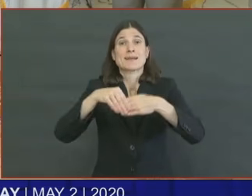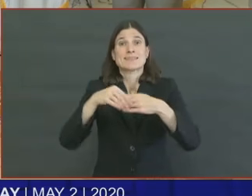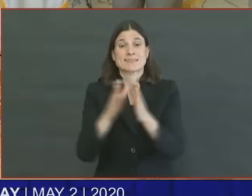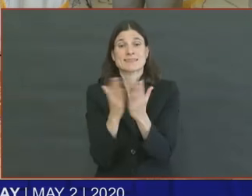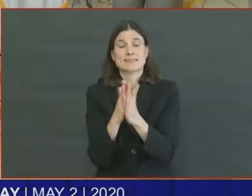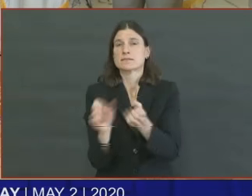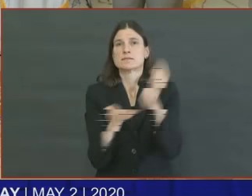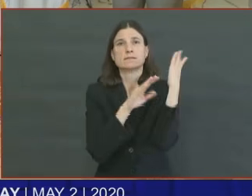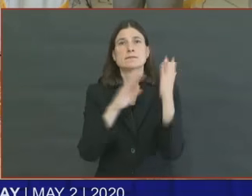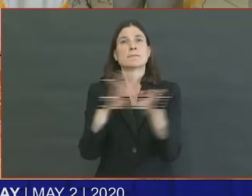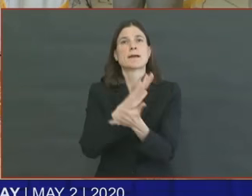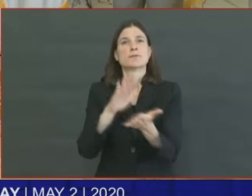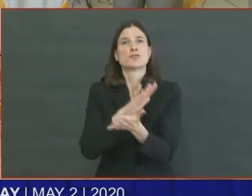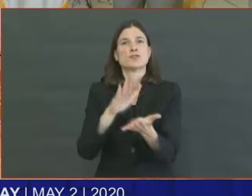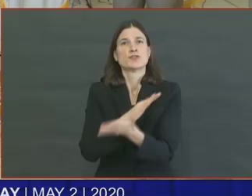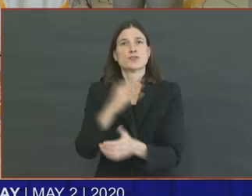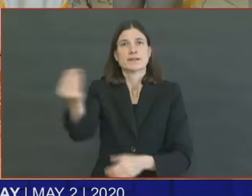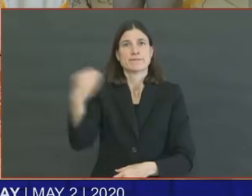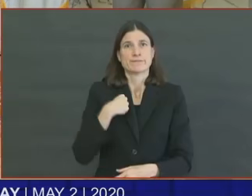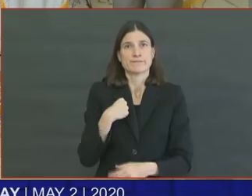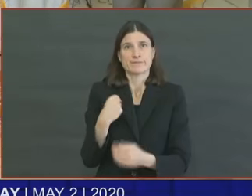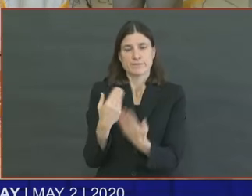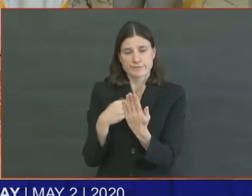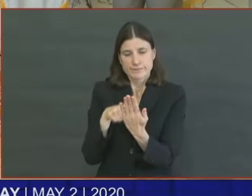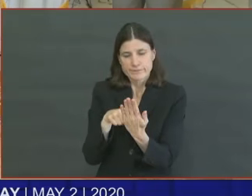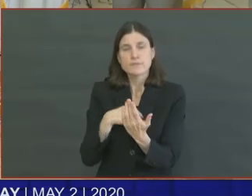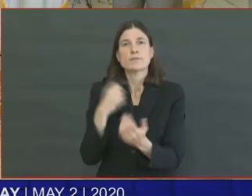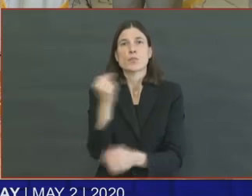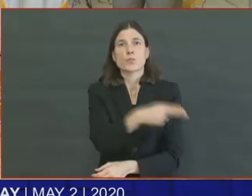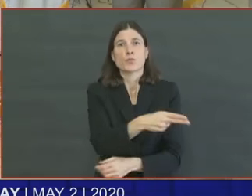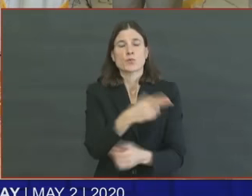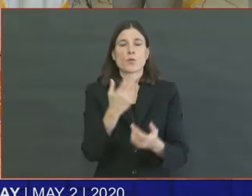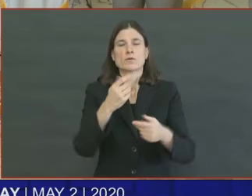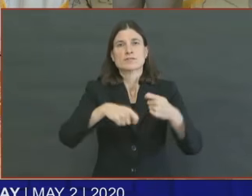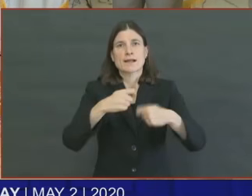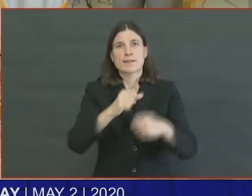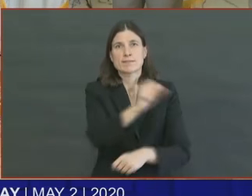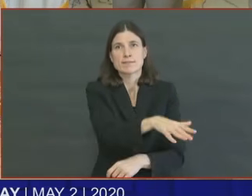folks still have a mask on some of the time, part of the time.